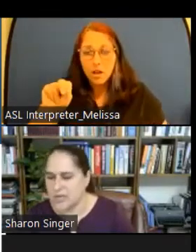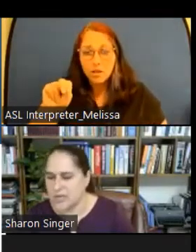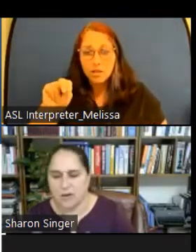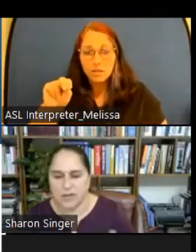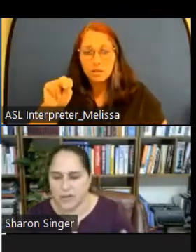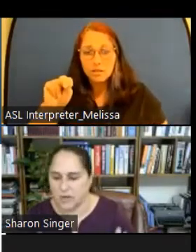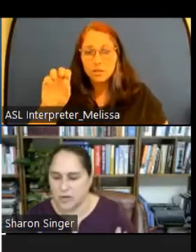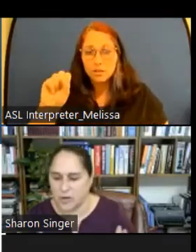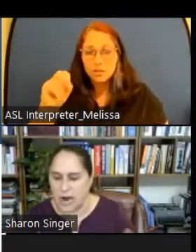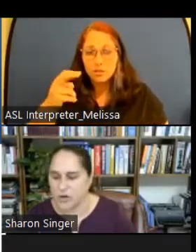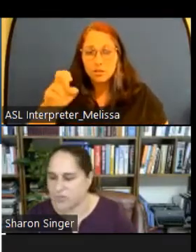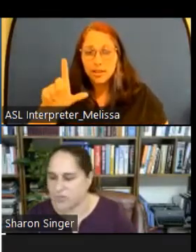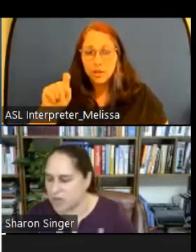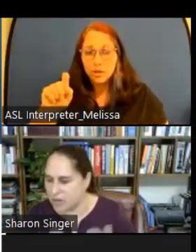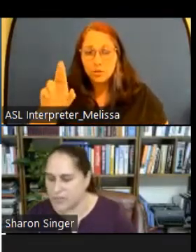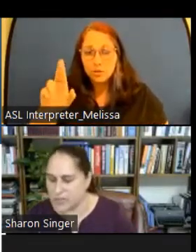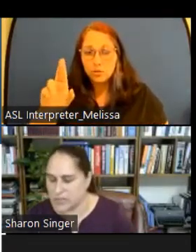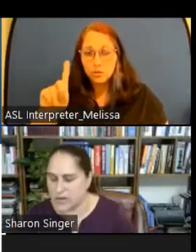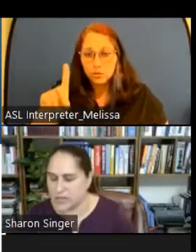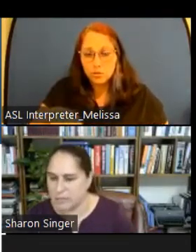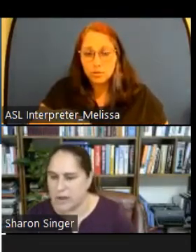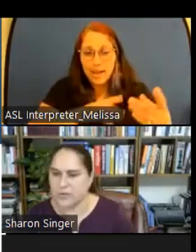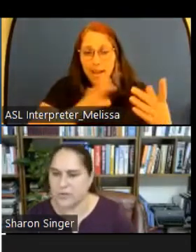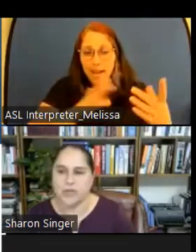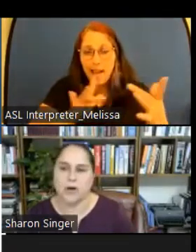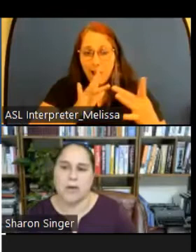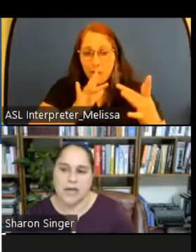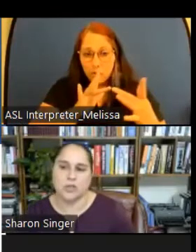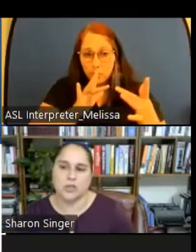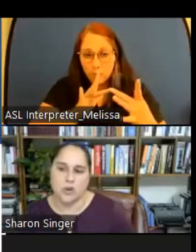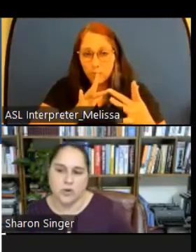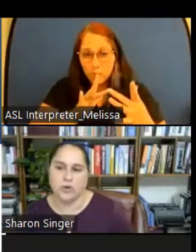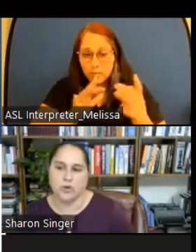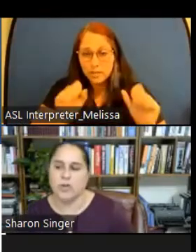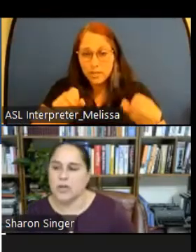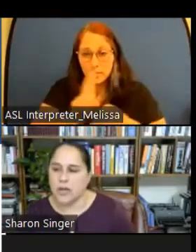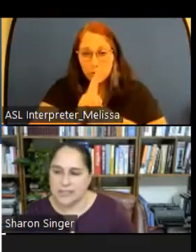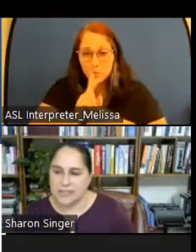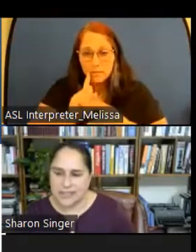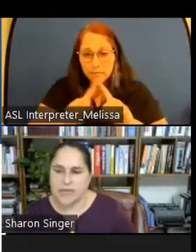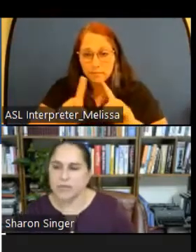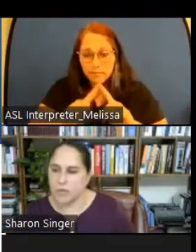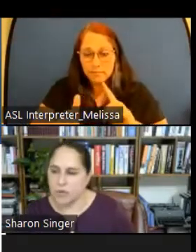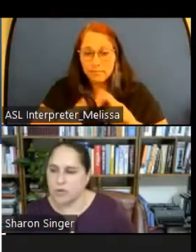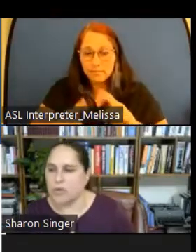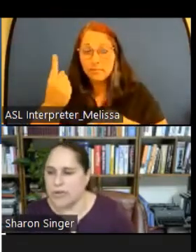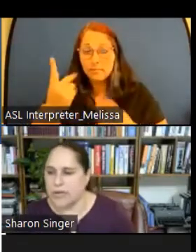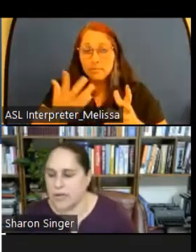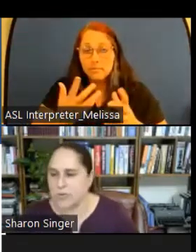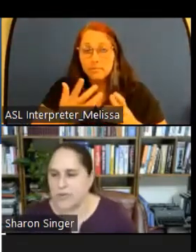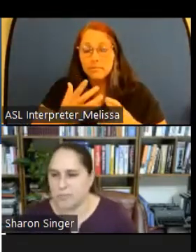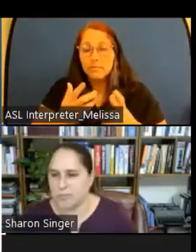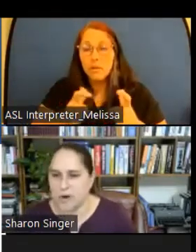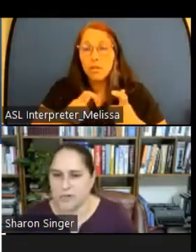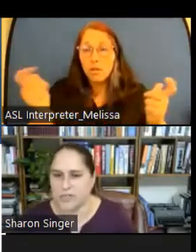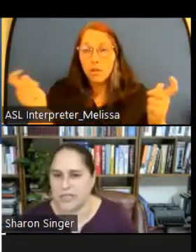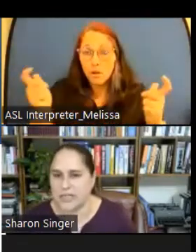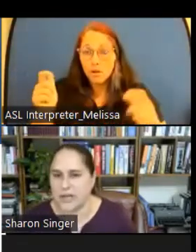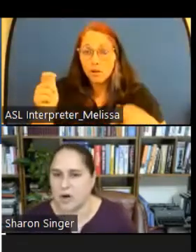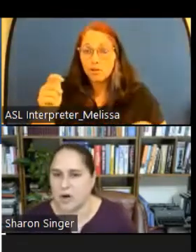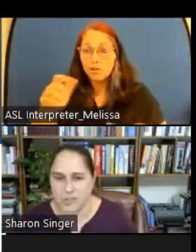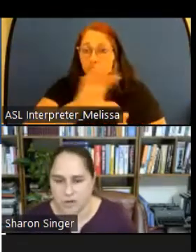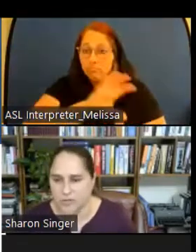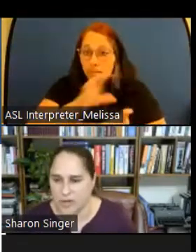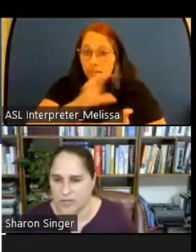sources. You know, ours, although it's a large amount, there are many local, state, local, and nonprofit partners